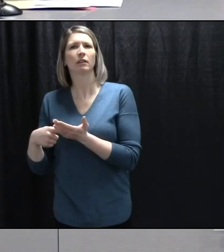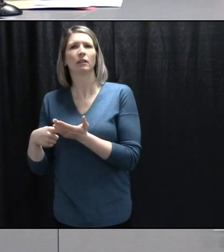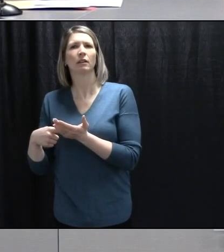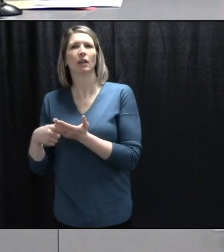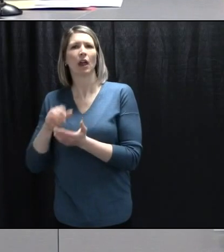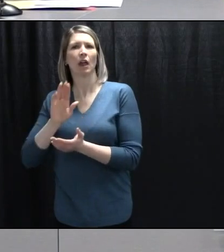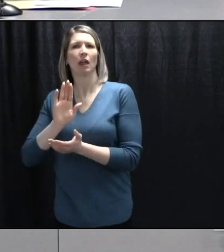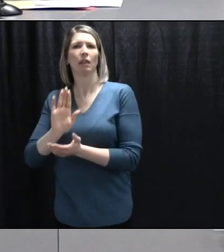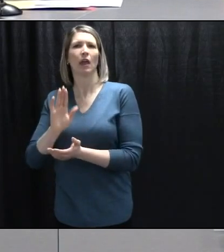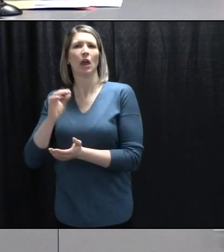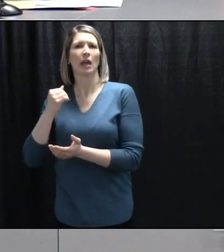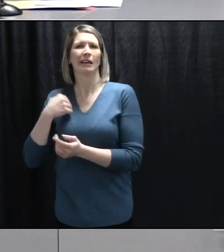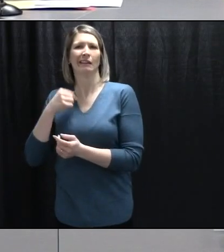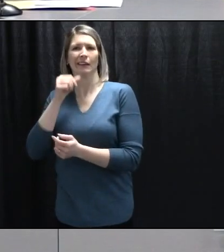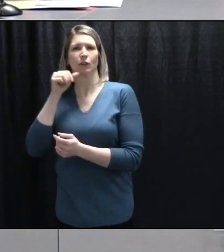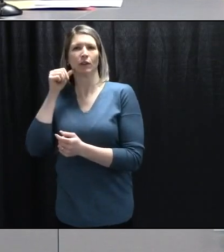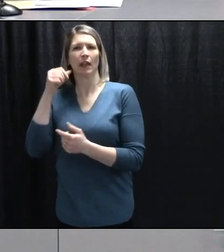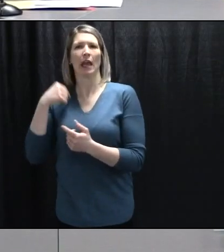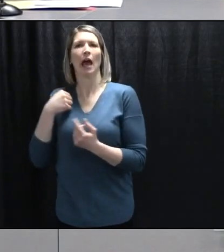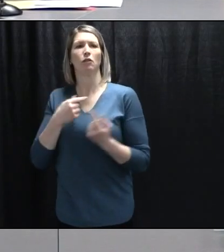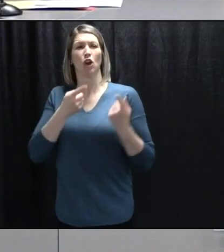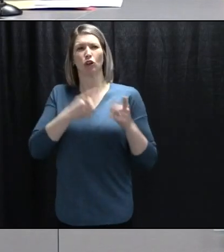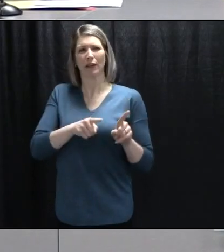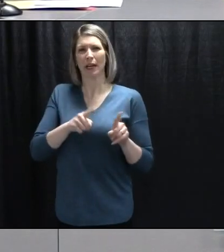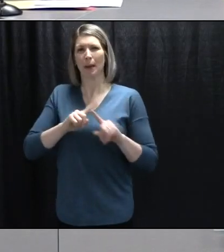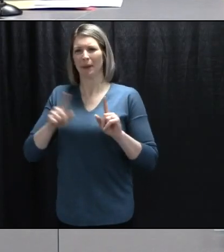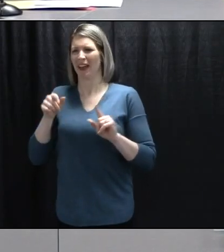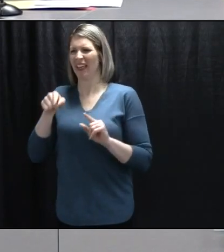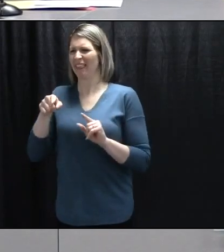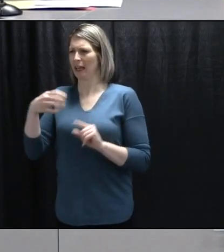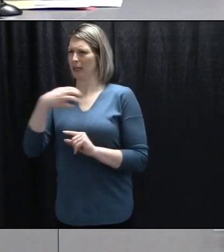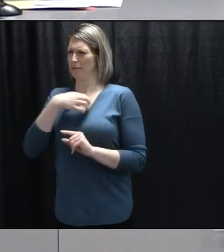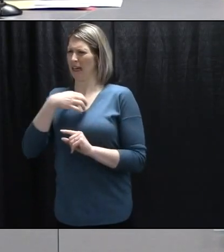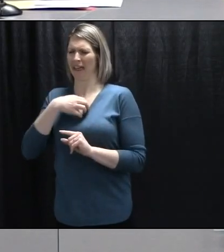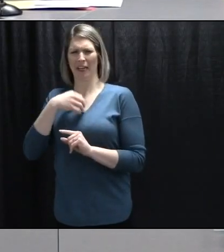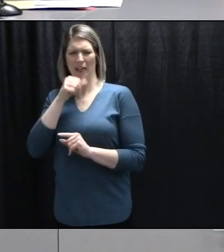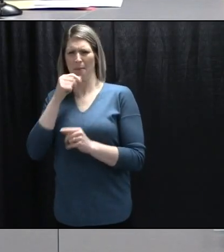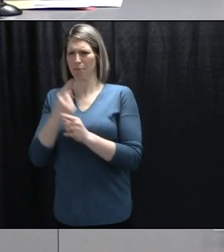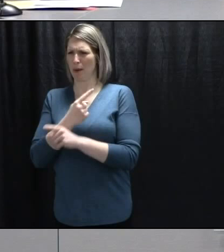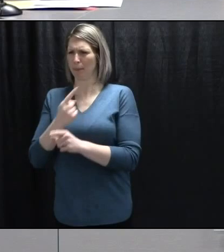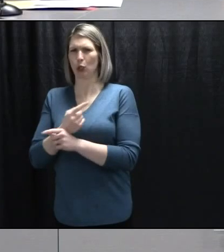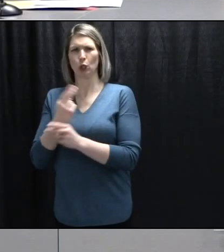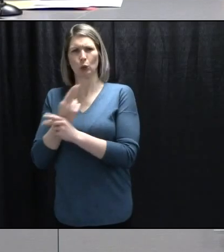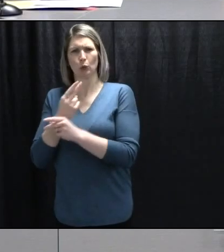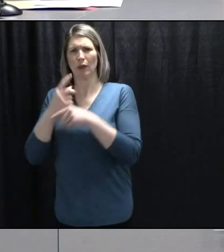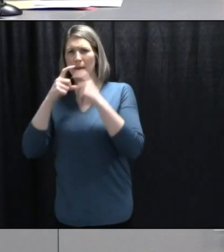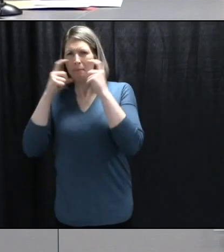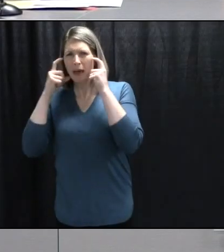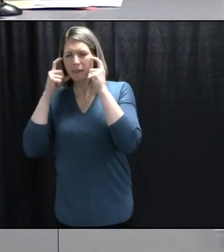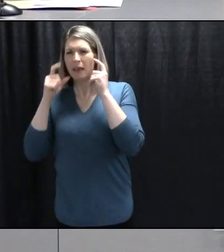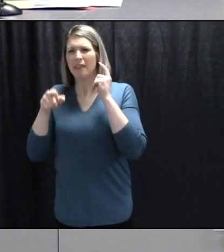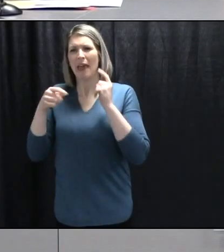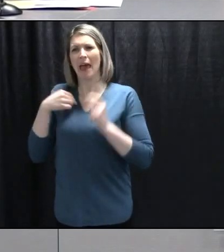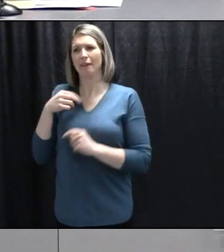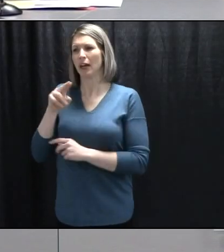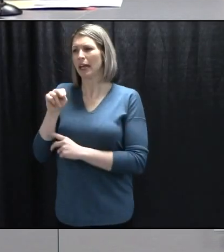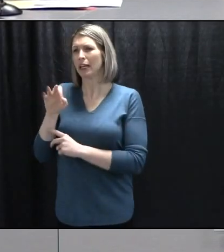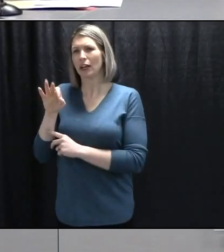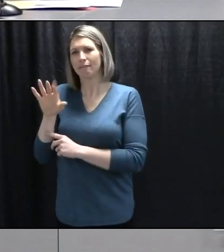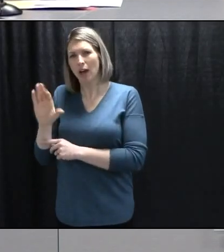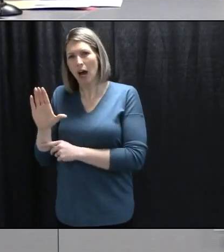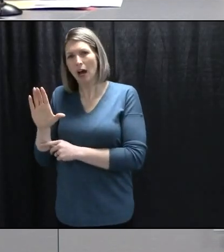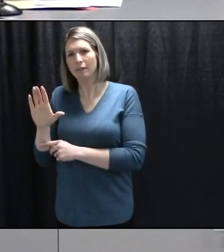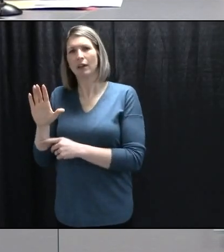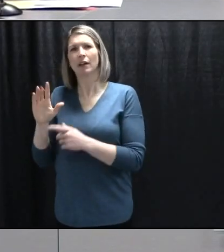a current campaign. They want the same sort of say in the use of N95 masks as their counterparts apparently down